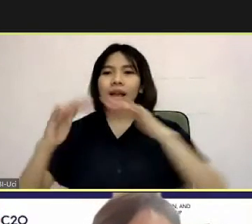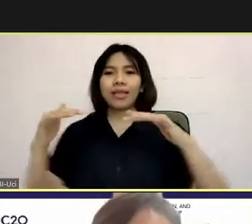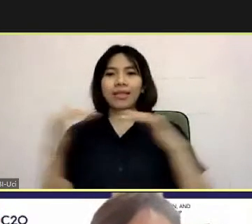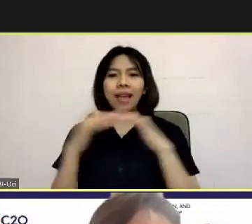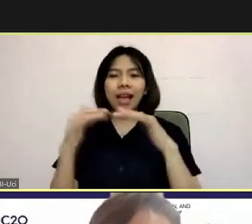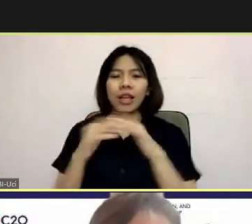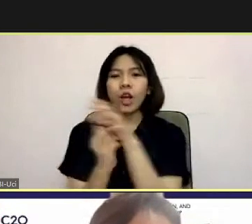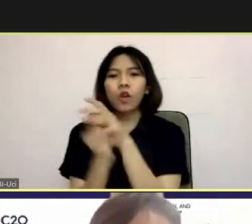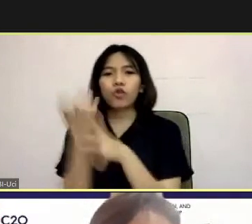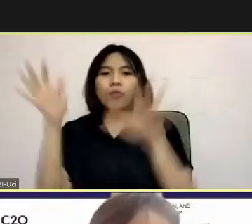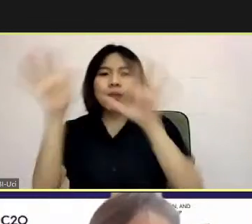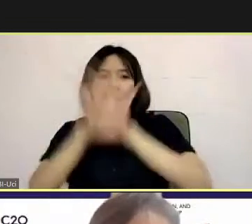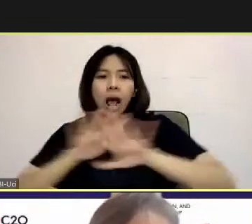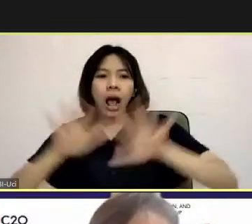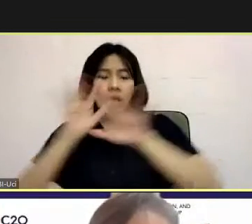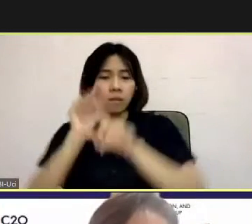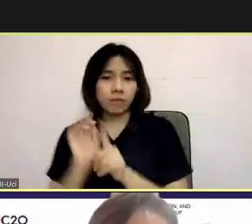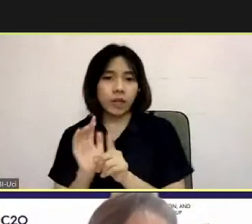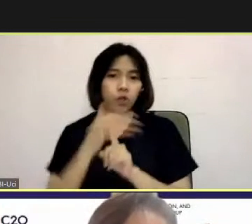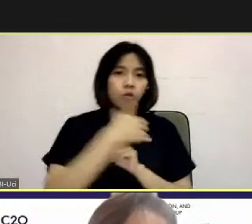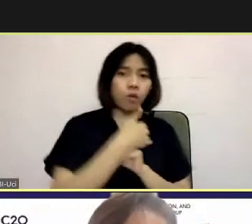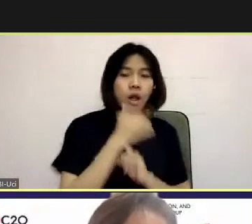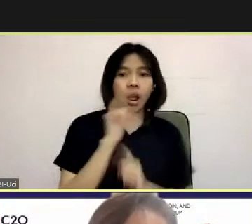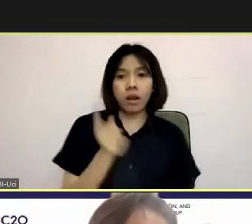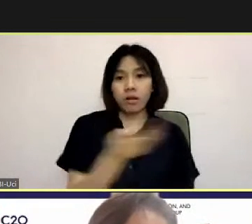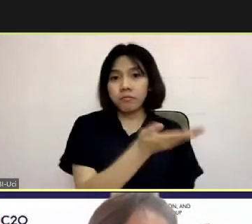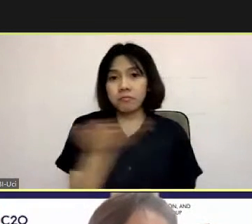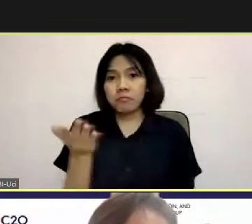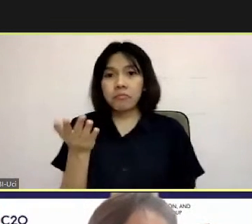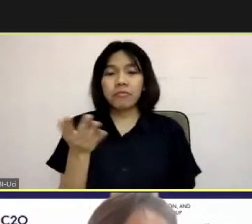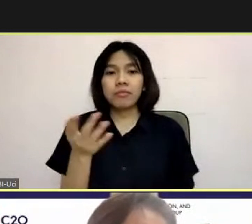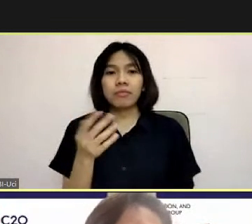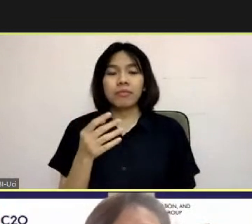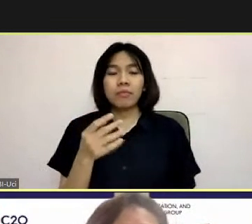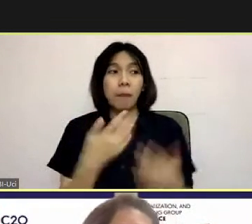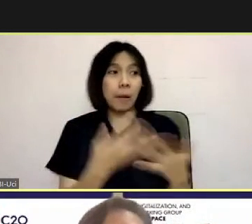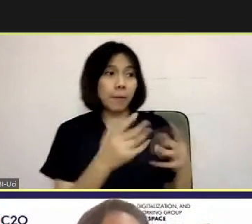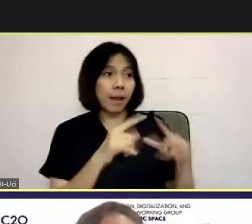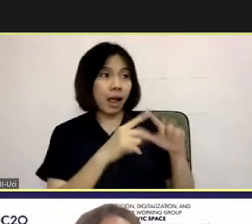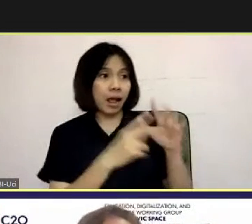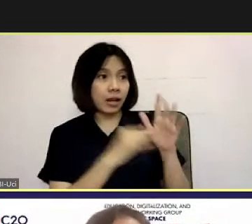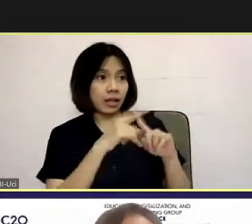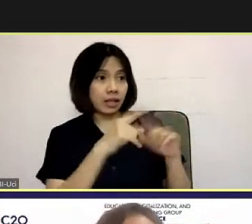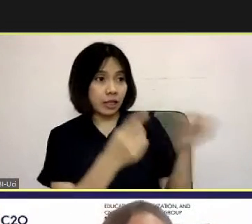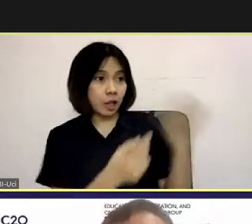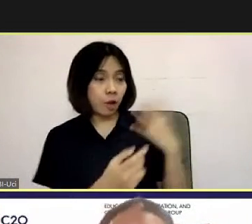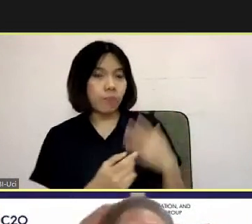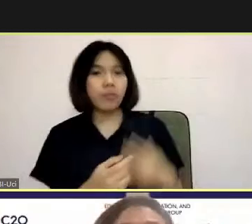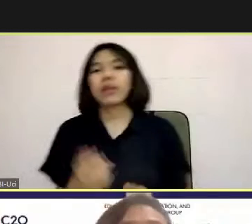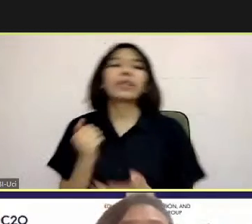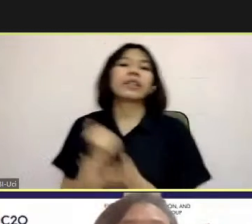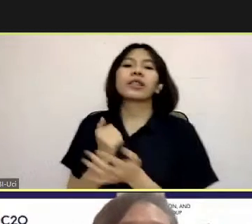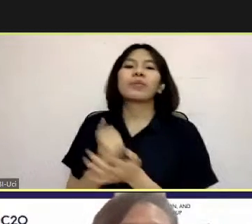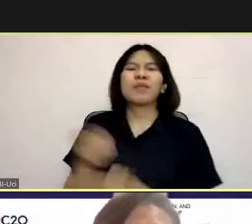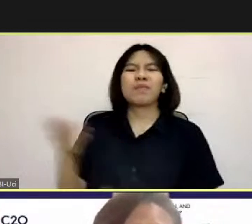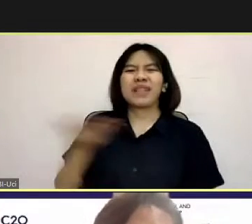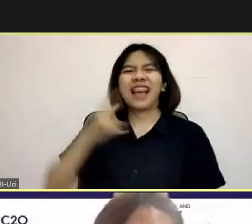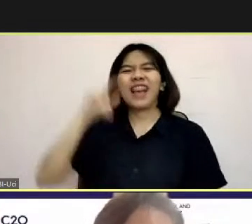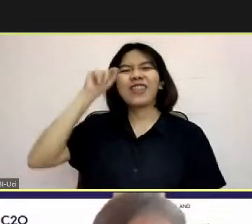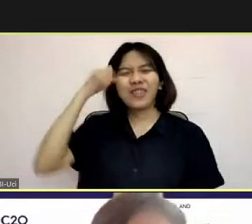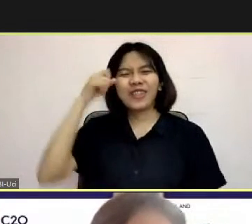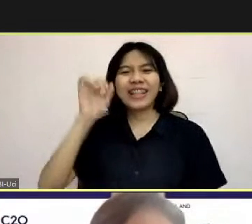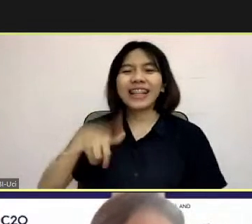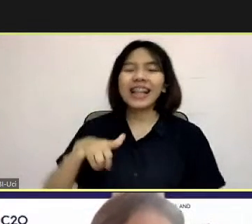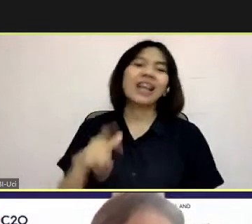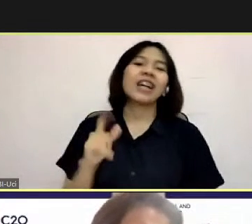our natural resources? Thank you very much. So Ms. Anita, maybe can you answer the question? This is a really hard